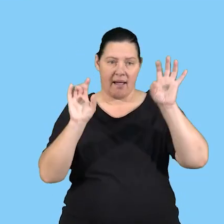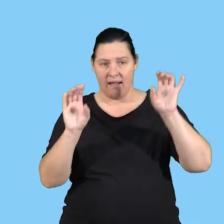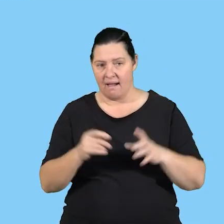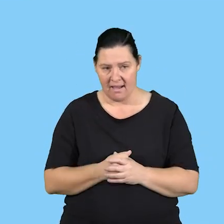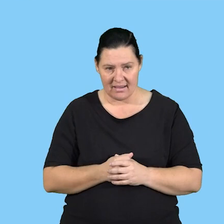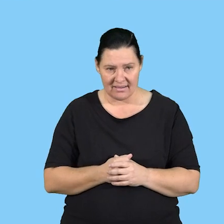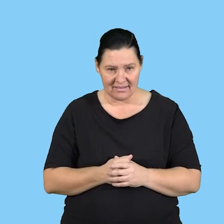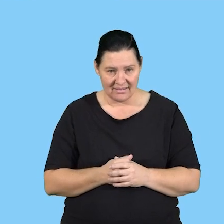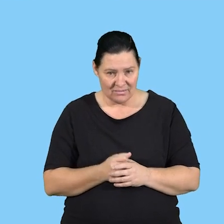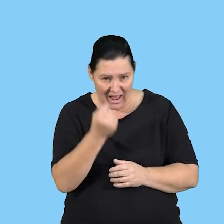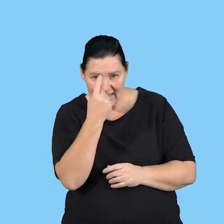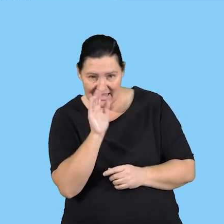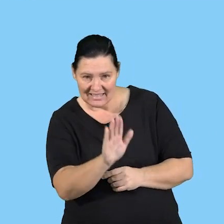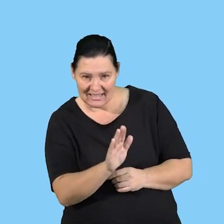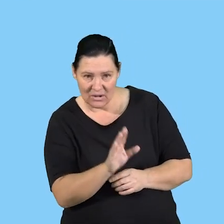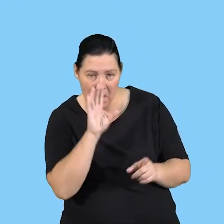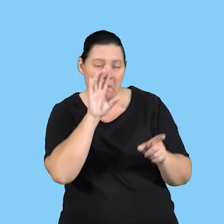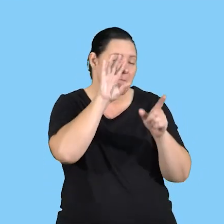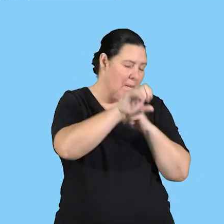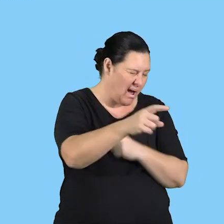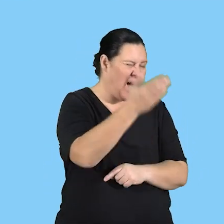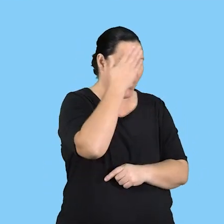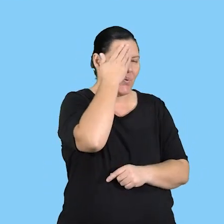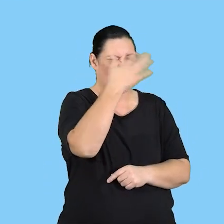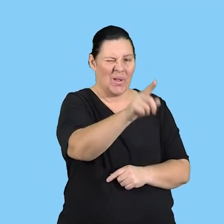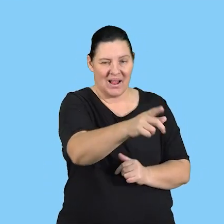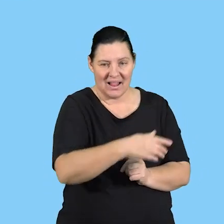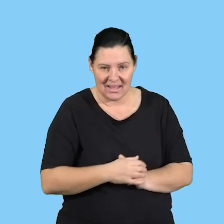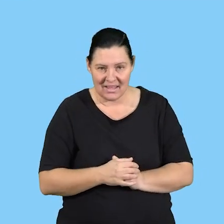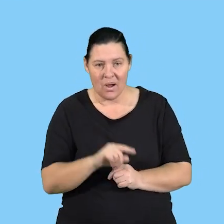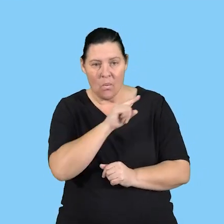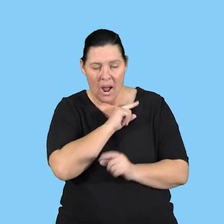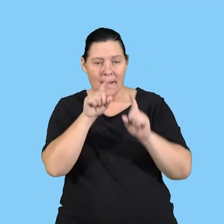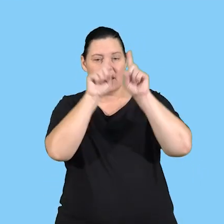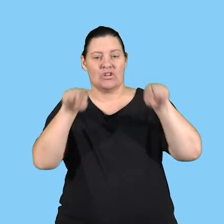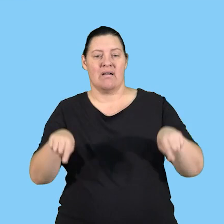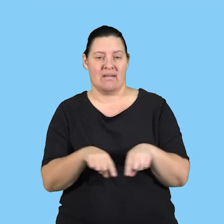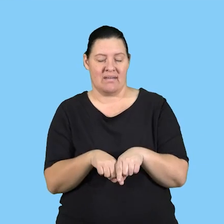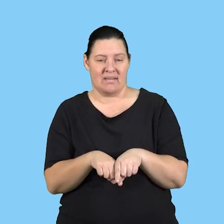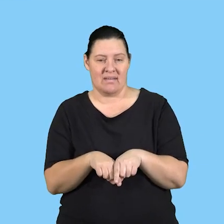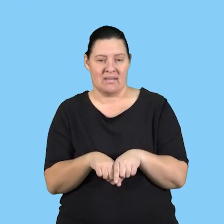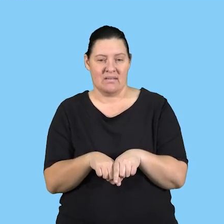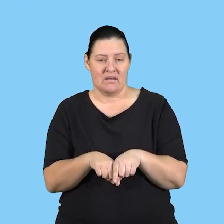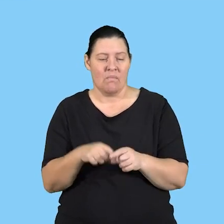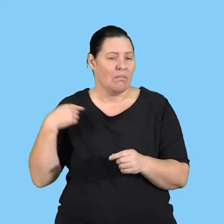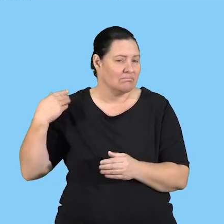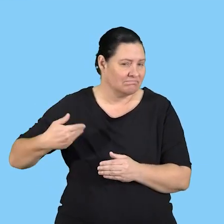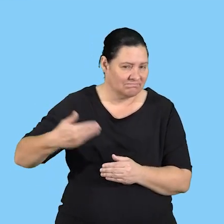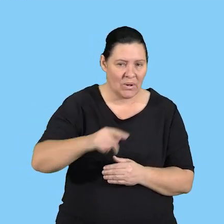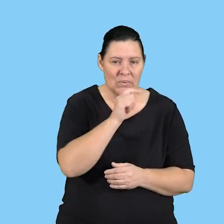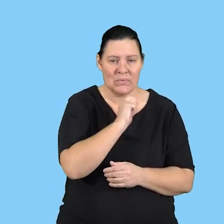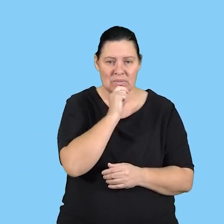stars. Does it resonate with you? Do you recognize that stars? Because this is one of the pictures we often